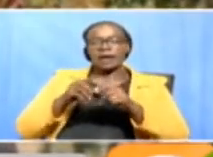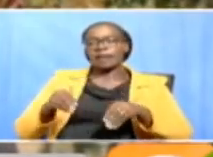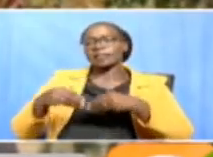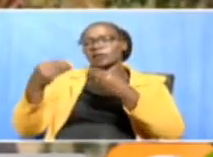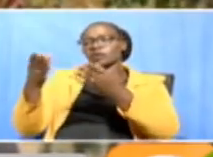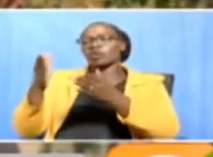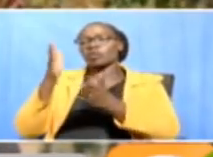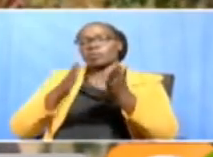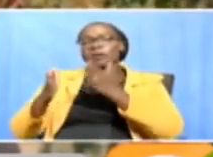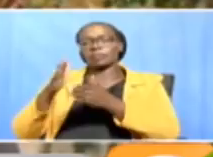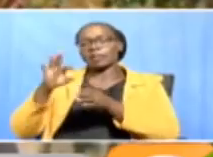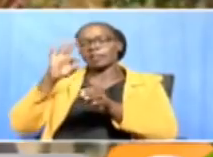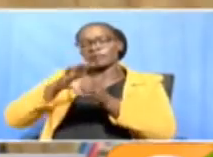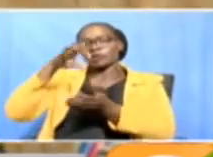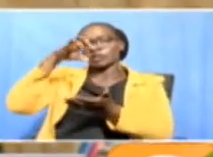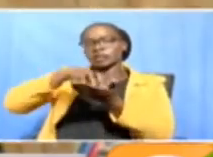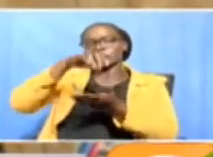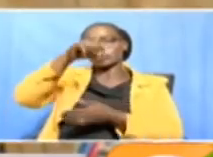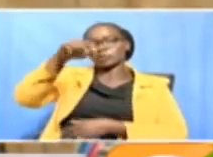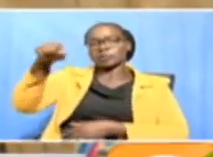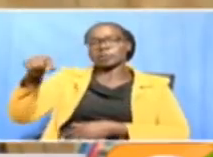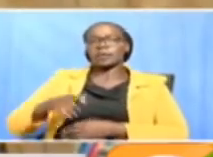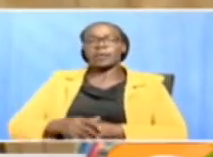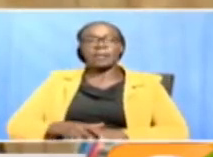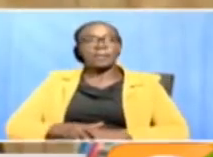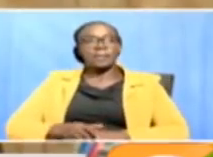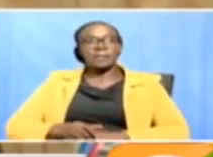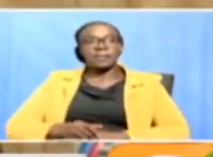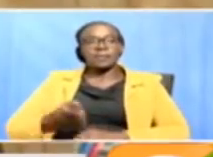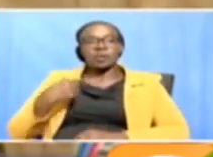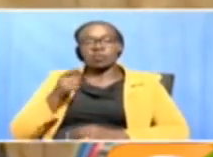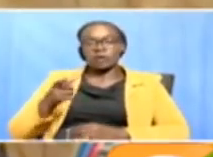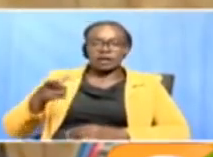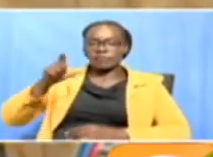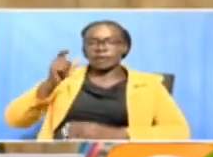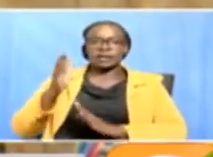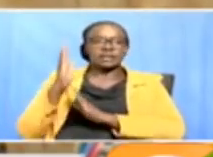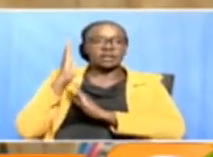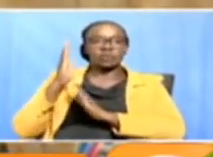their polling, various polling stations. We have built up security in all areas.